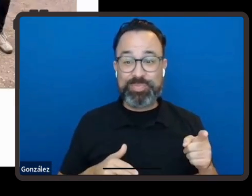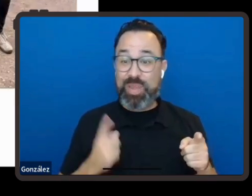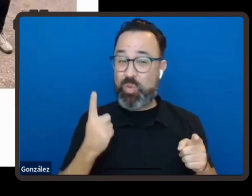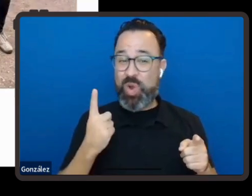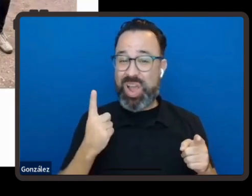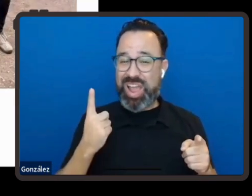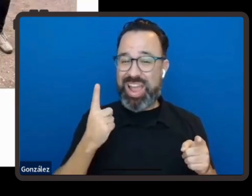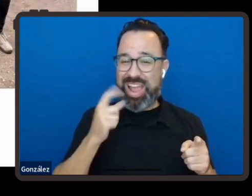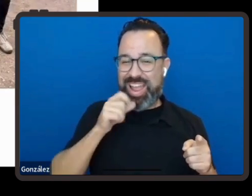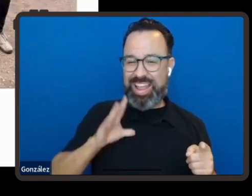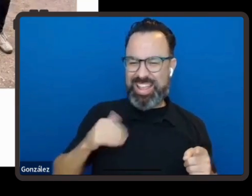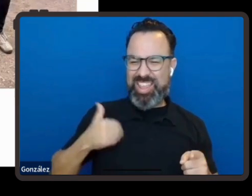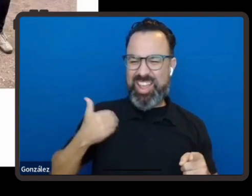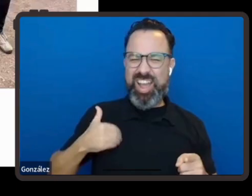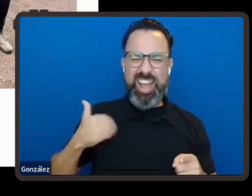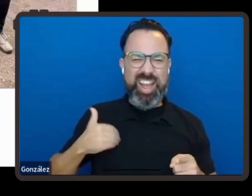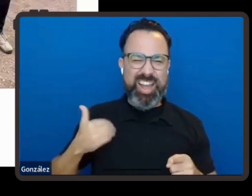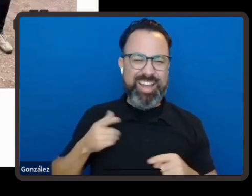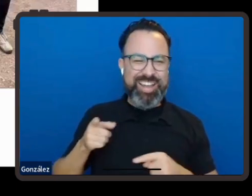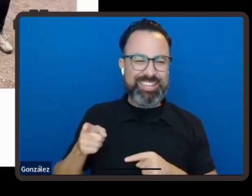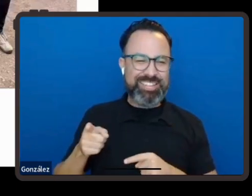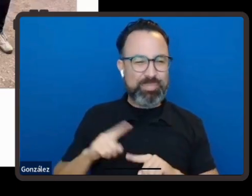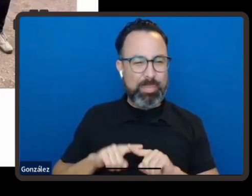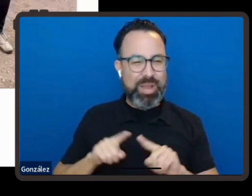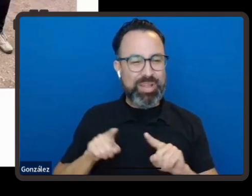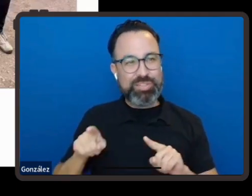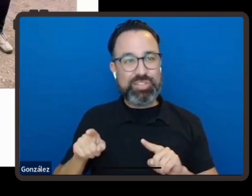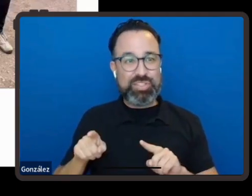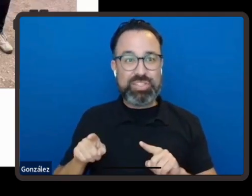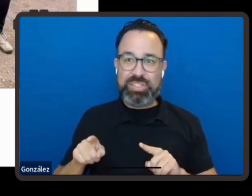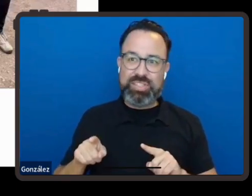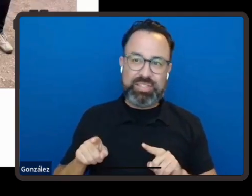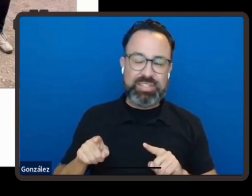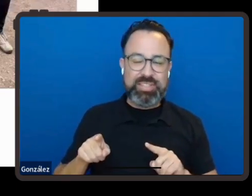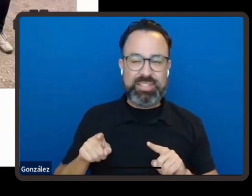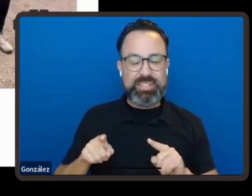who has very severe charge. She's come from